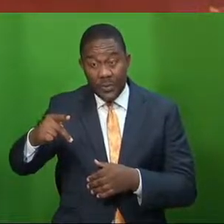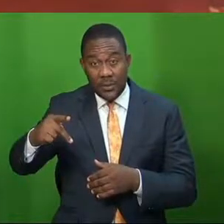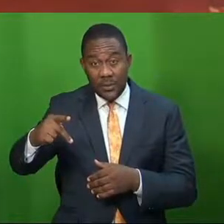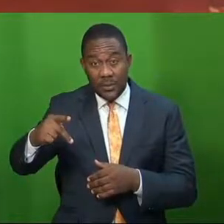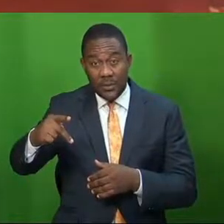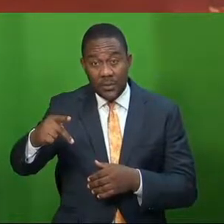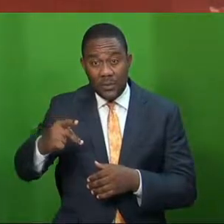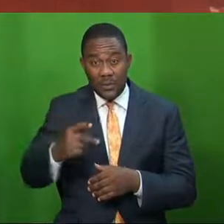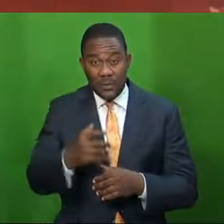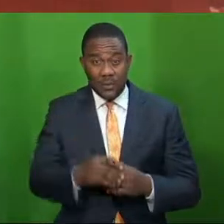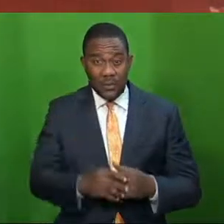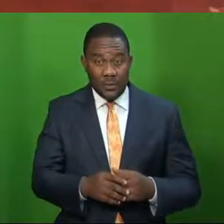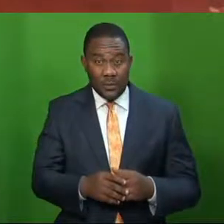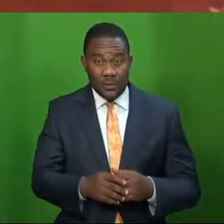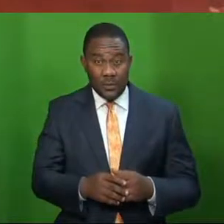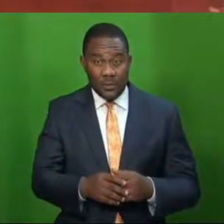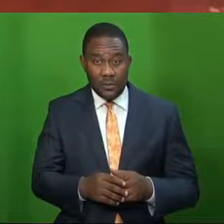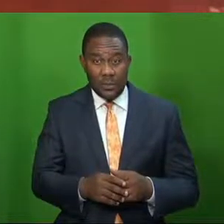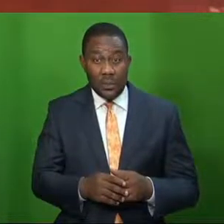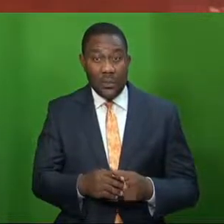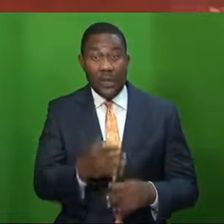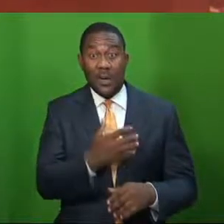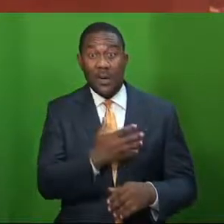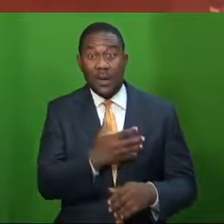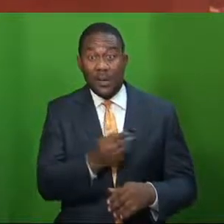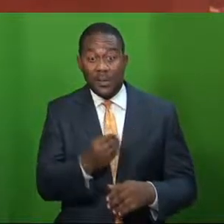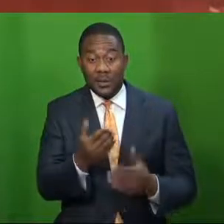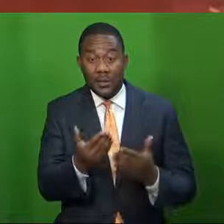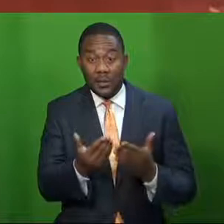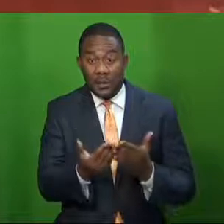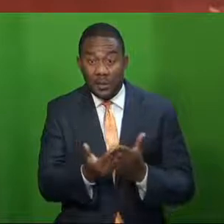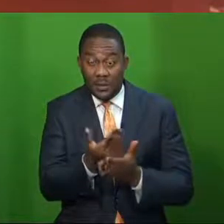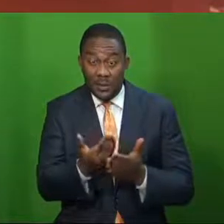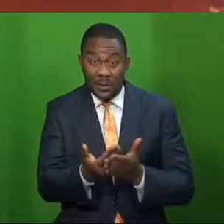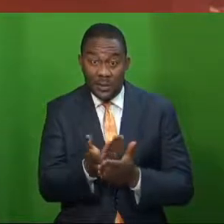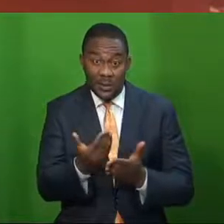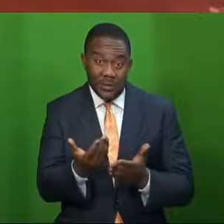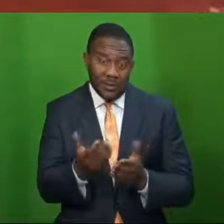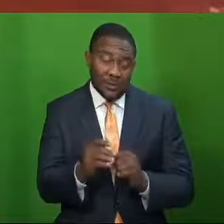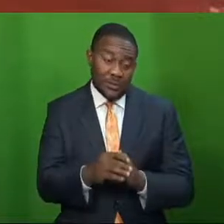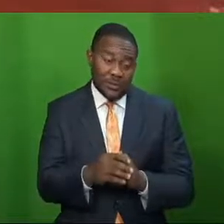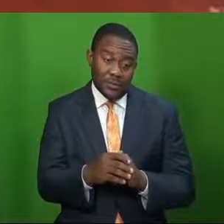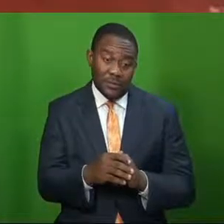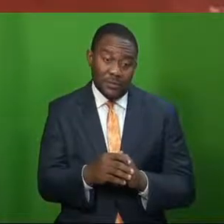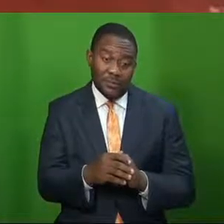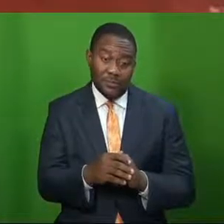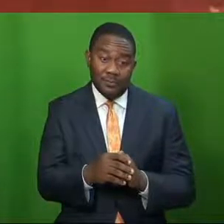and re-entrants or returnees,